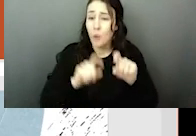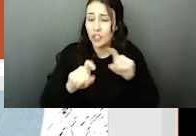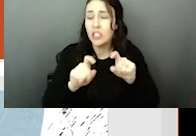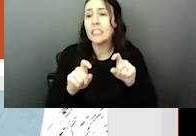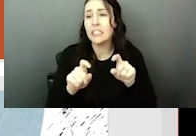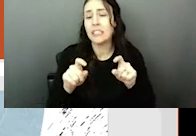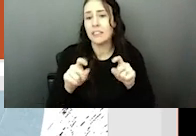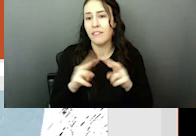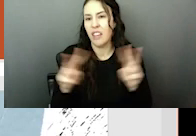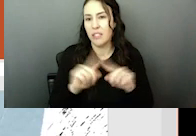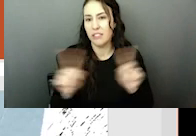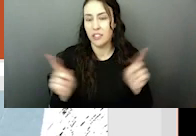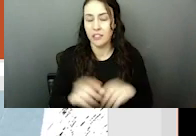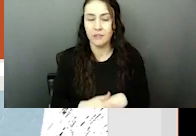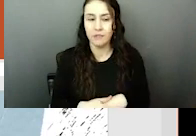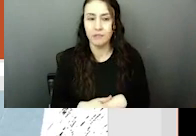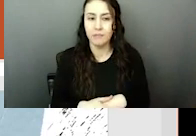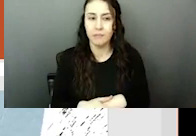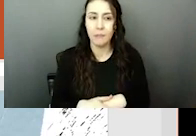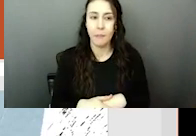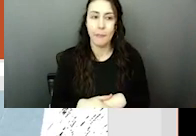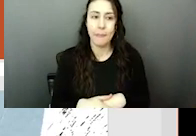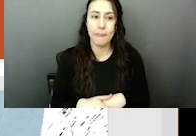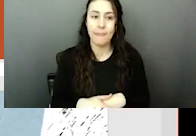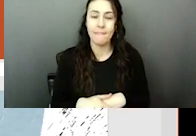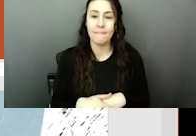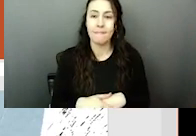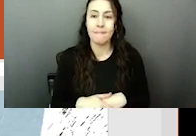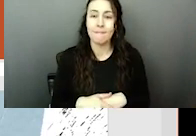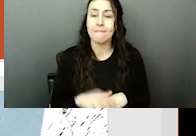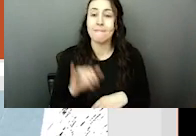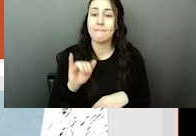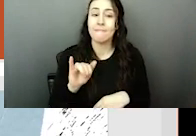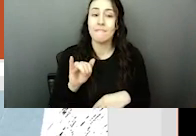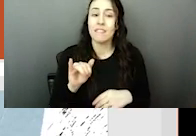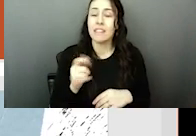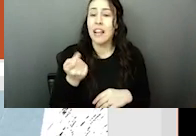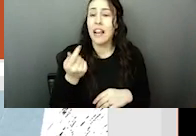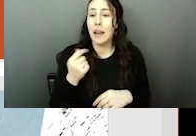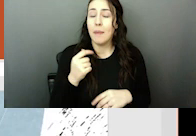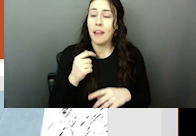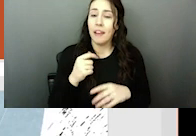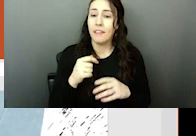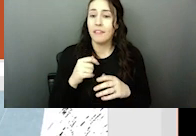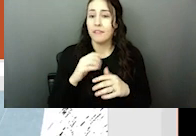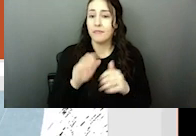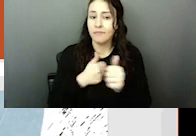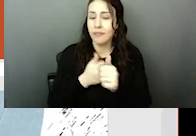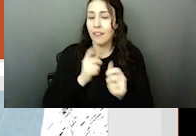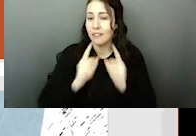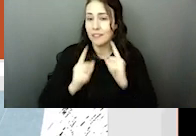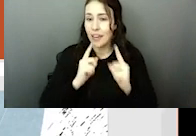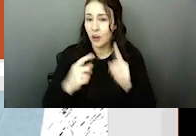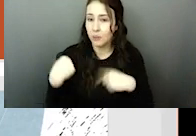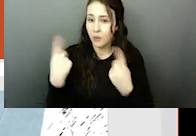So a little bit about the dialogue that we've had so far. We had 7 town halls